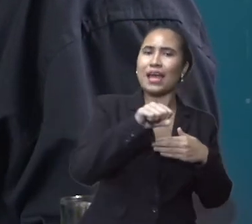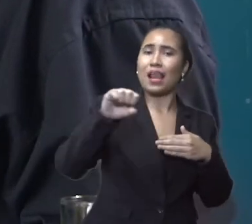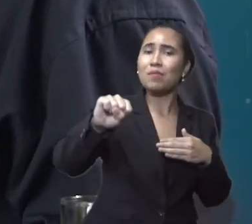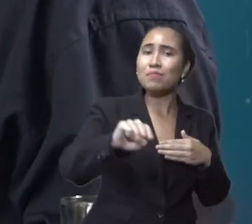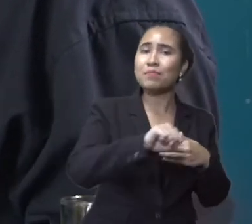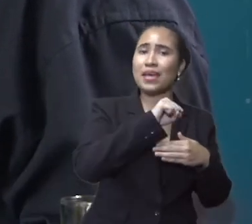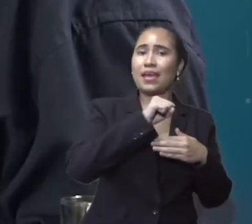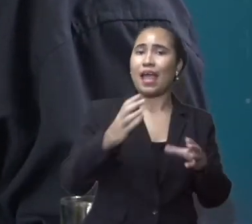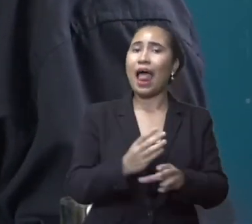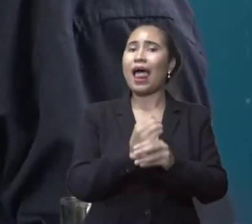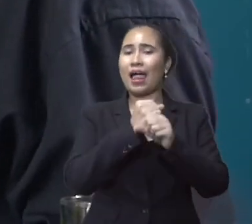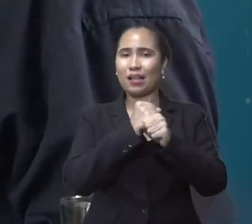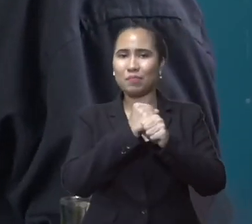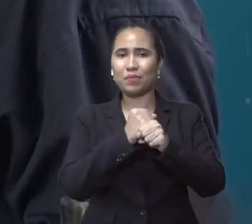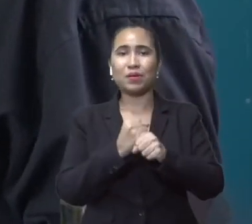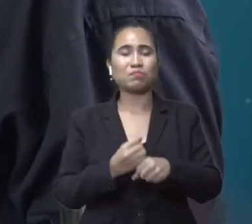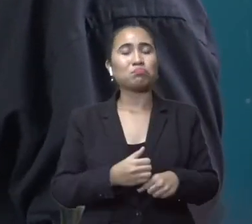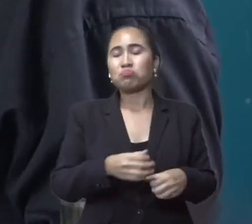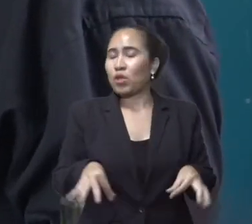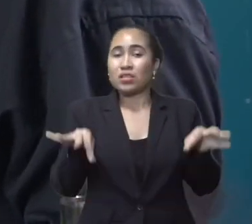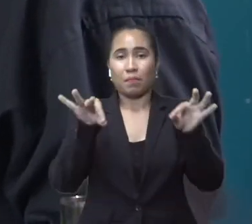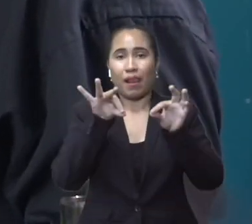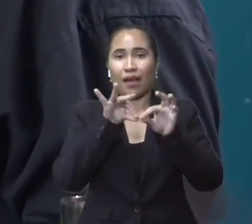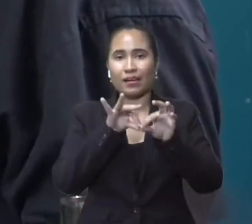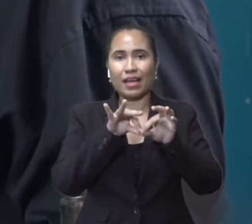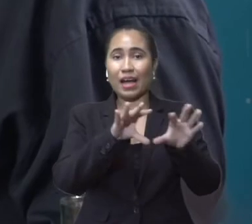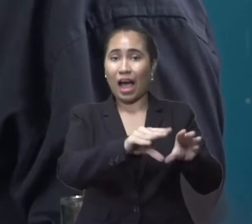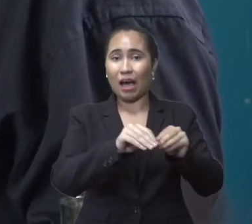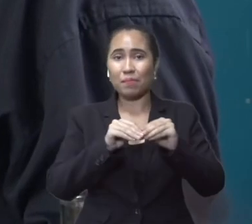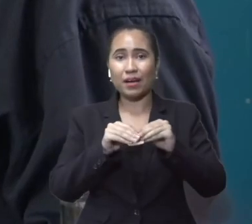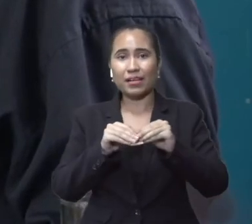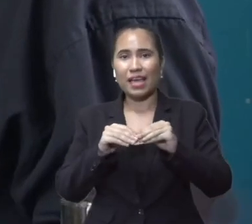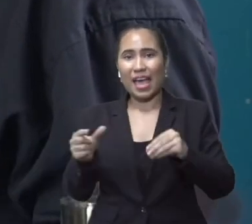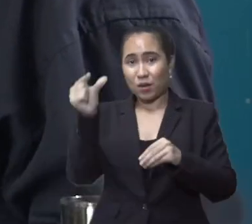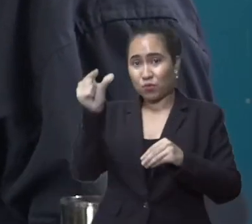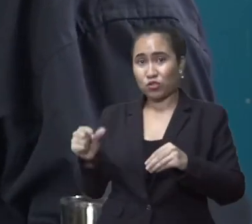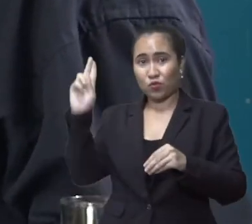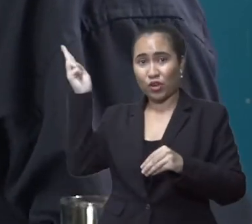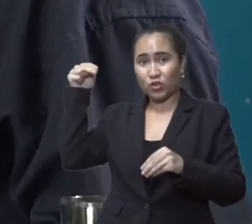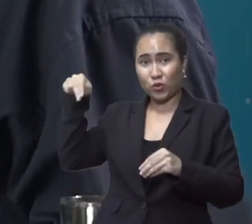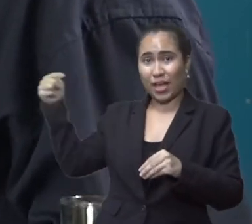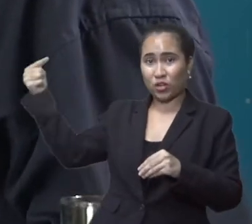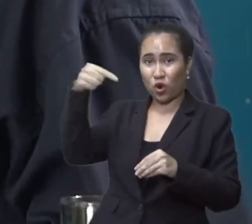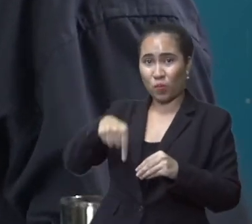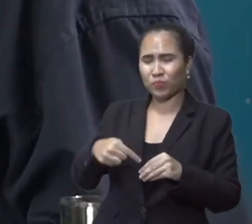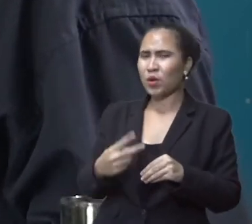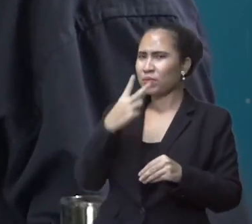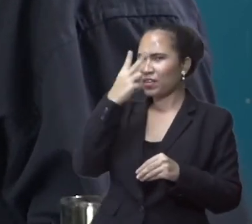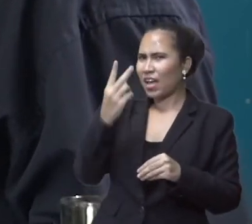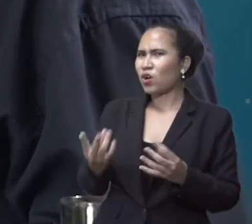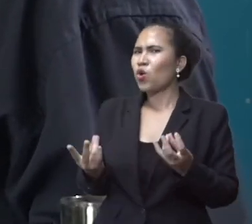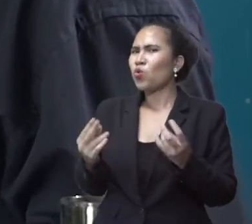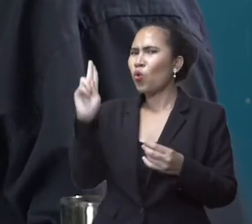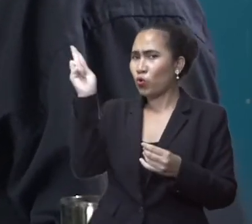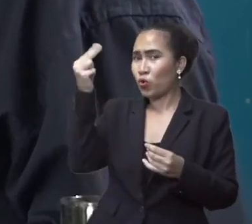collectively benefit. So we see that as a great initiative, and therefore the Secretary General will be here to render the support and see how the UN